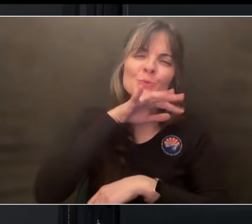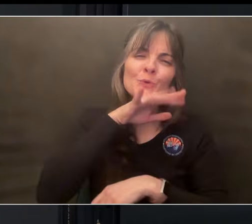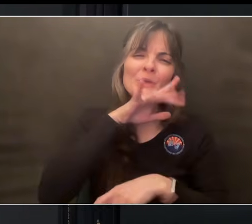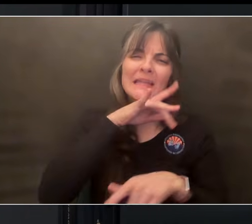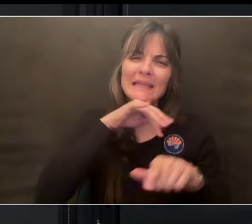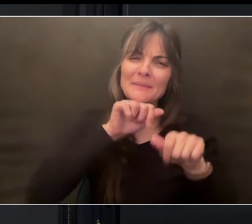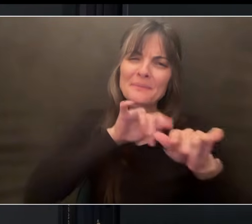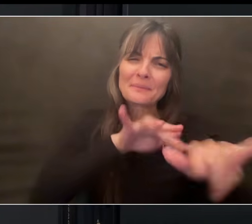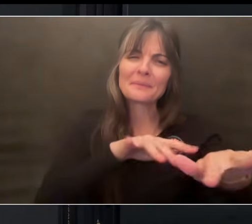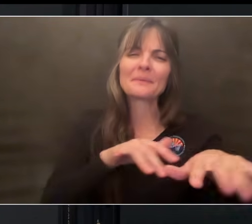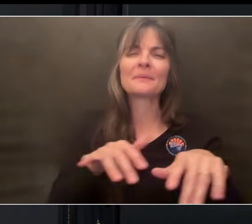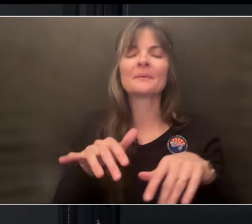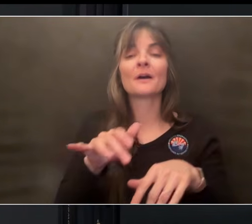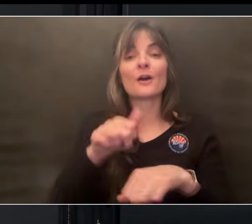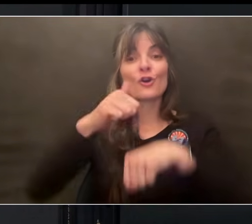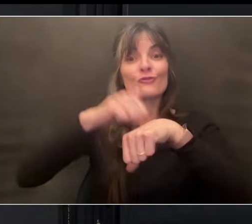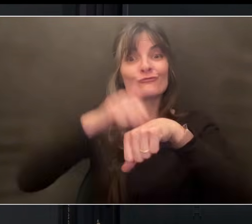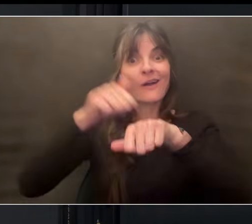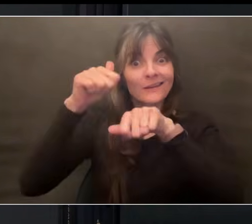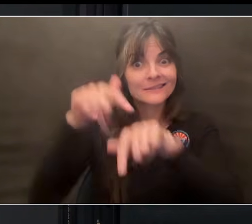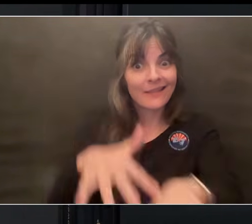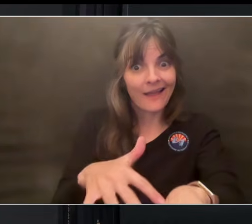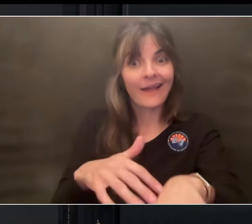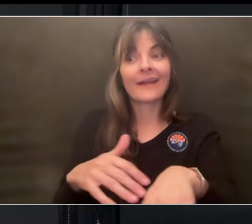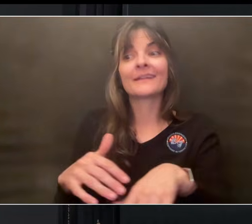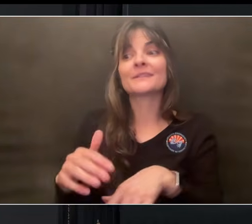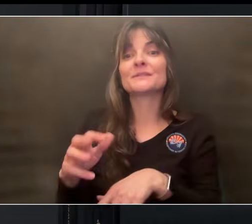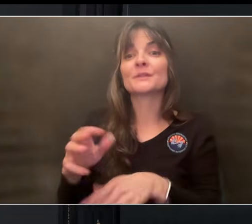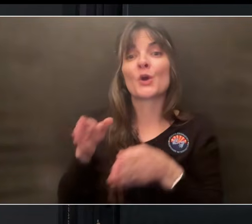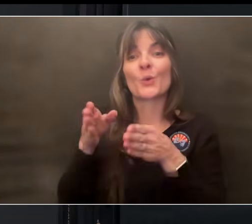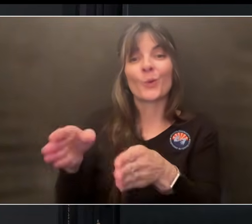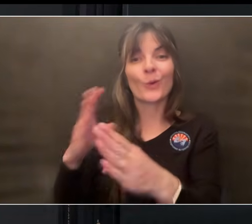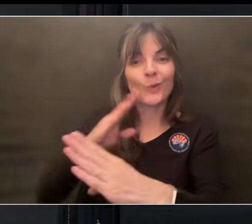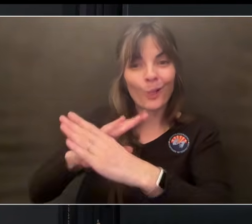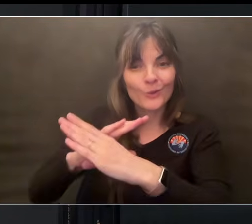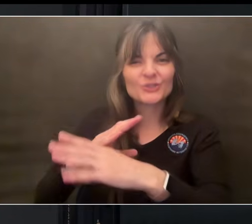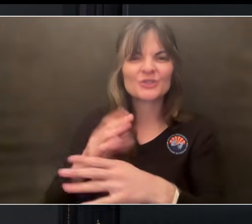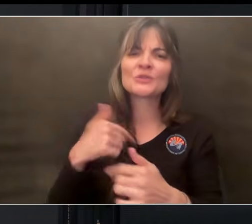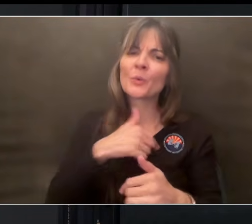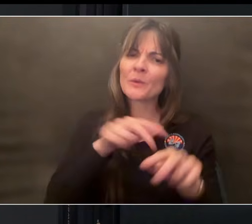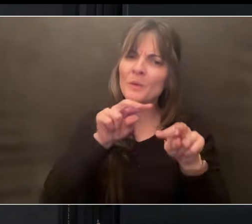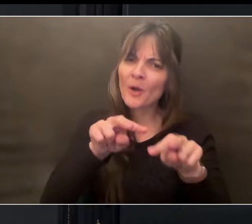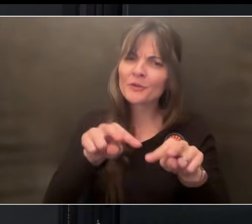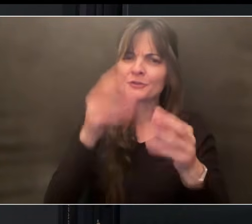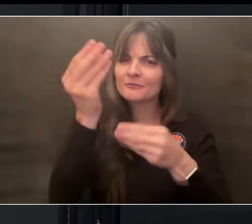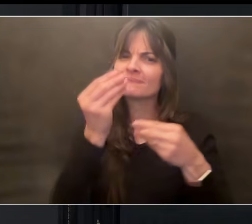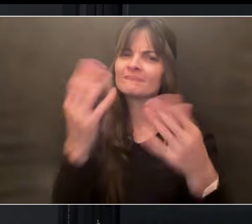So we're going to be monitoring that as well and responding accordingly to that with all of the divisions.